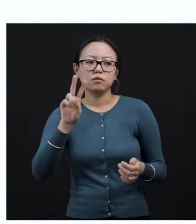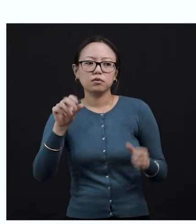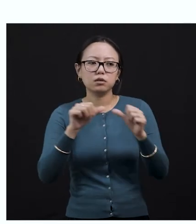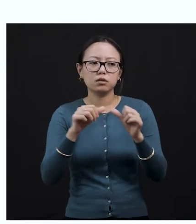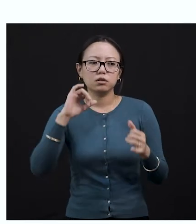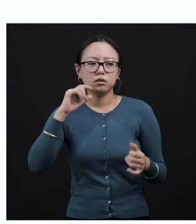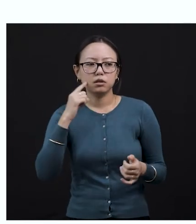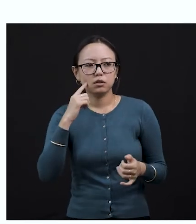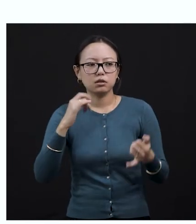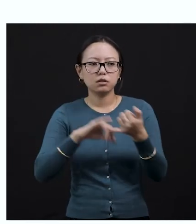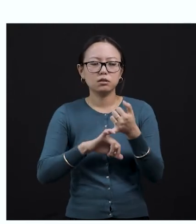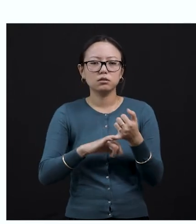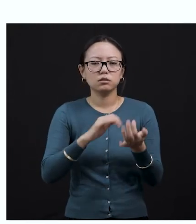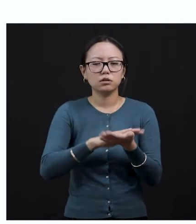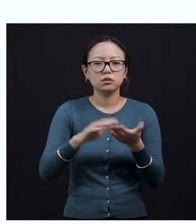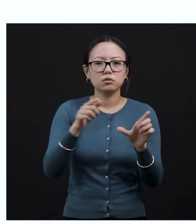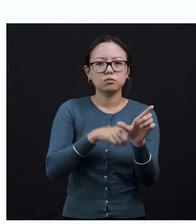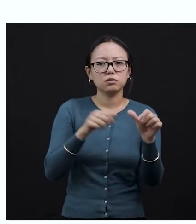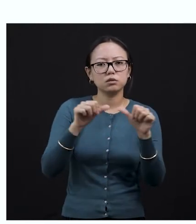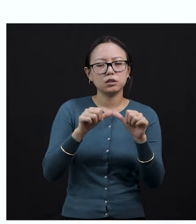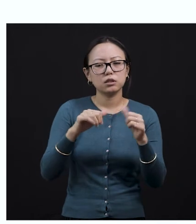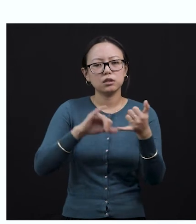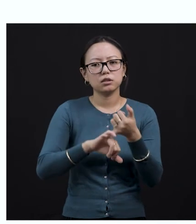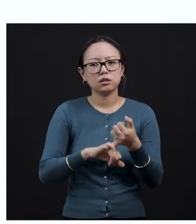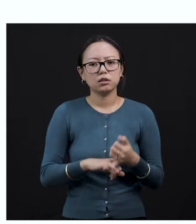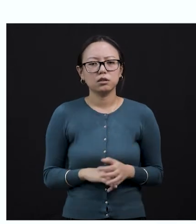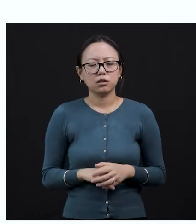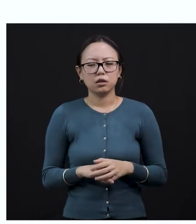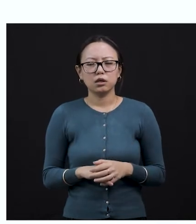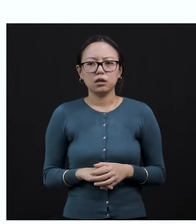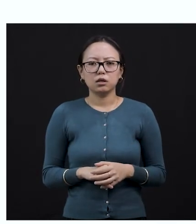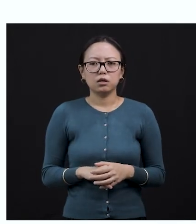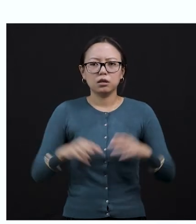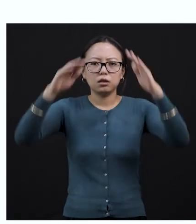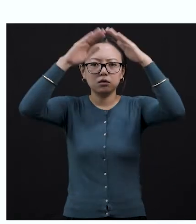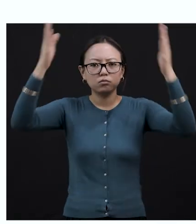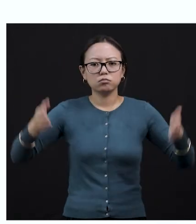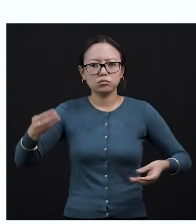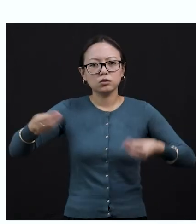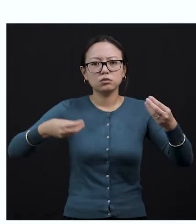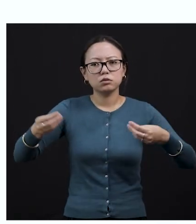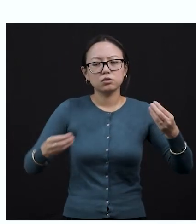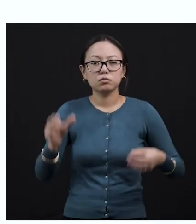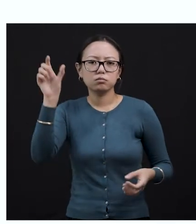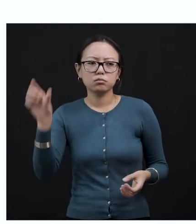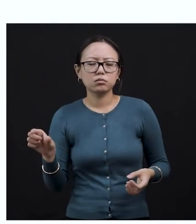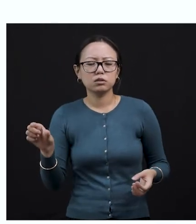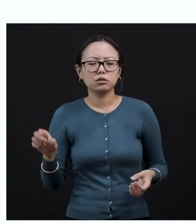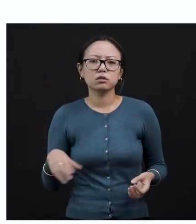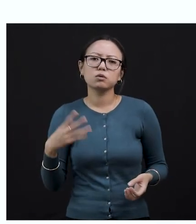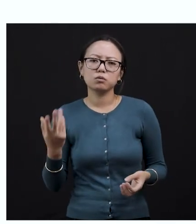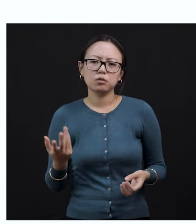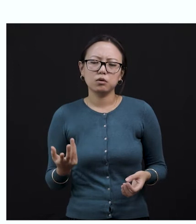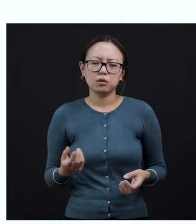were also craftsmen. So they mostly make things for the entire society, whether it's a boat